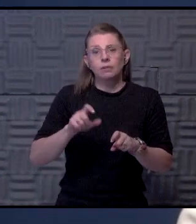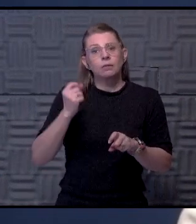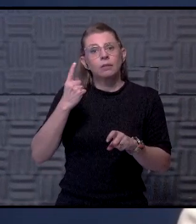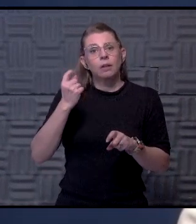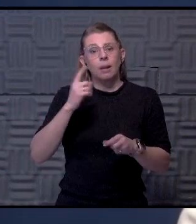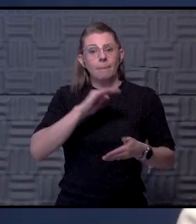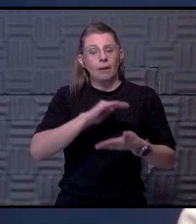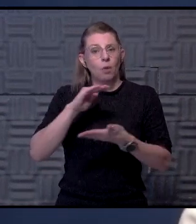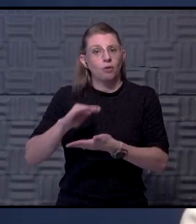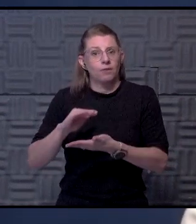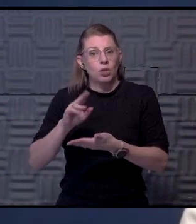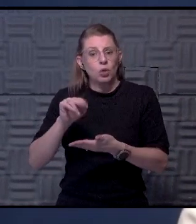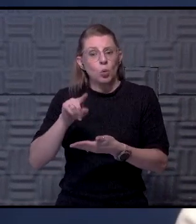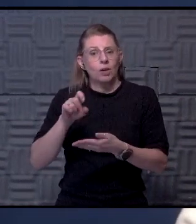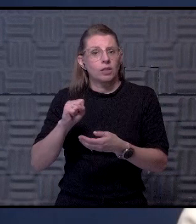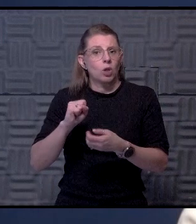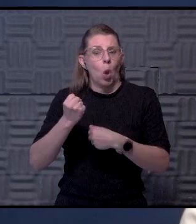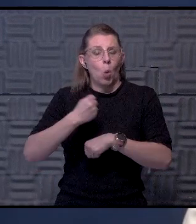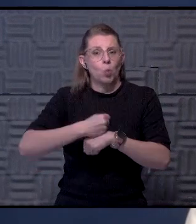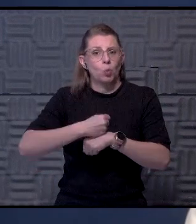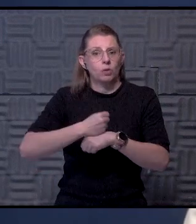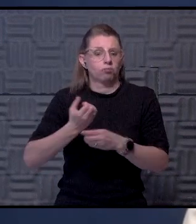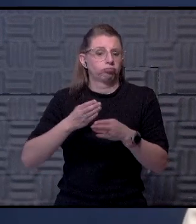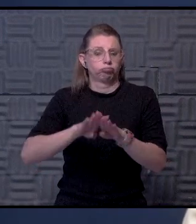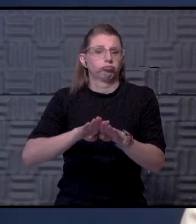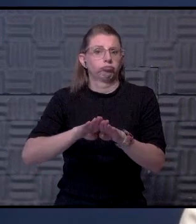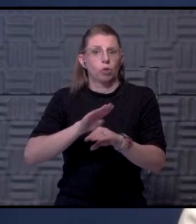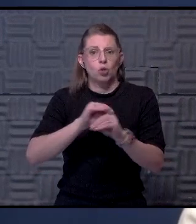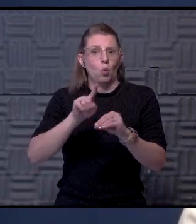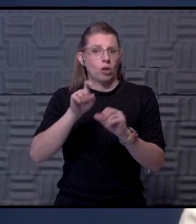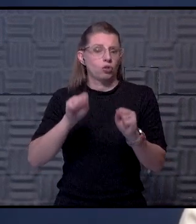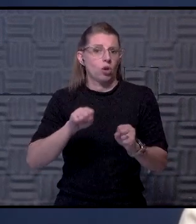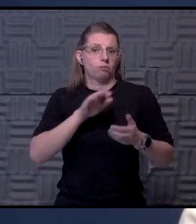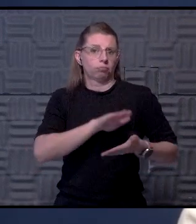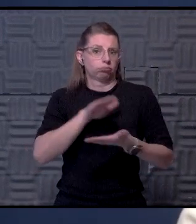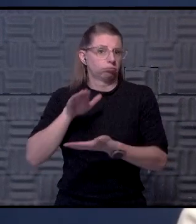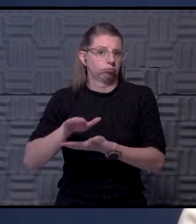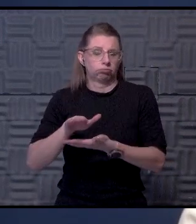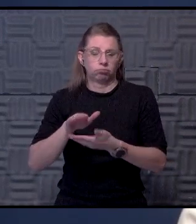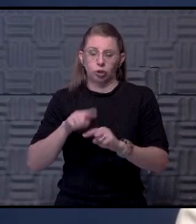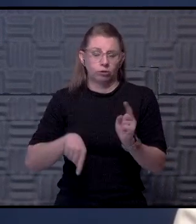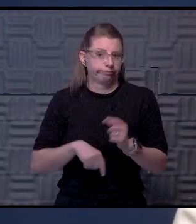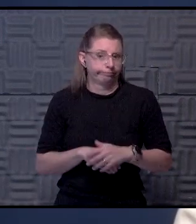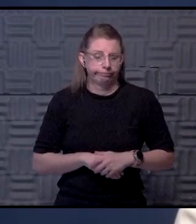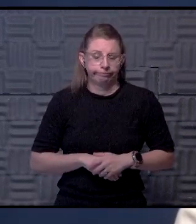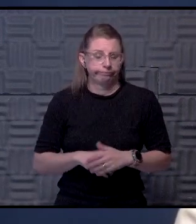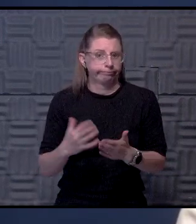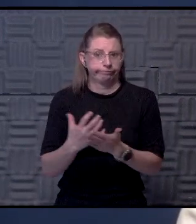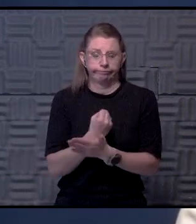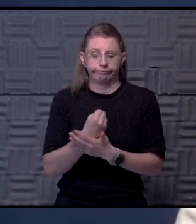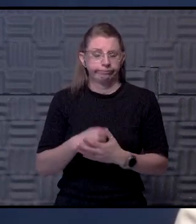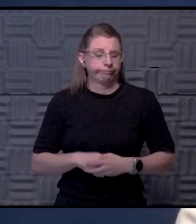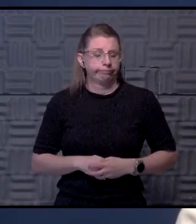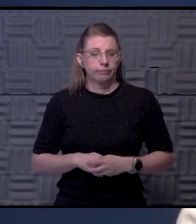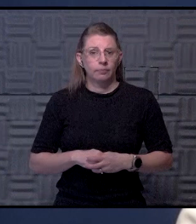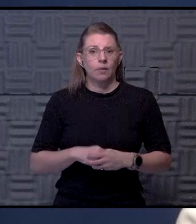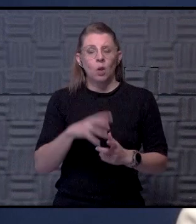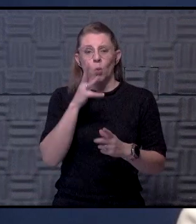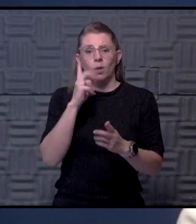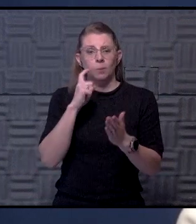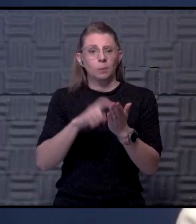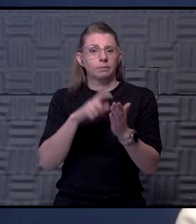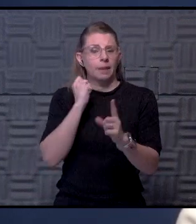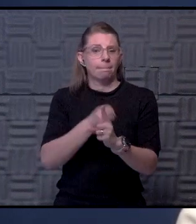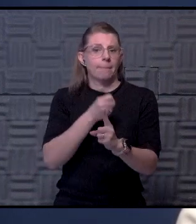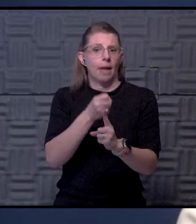mammography units were all closed down and no one can get their screening breast mammograms. And so we're really going to see that impact. I think we're